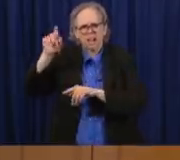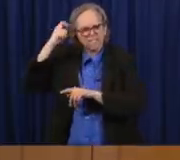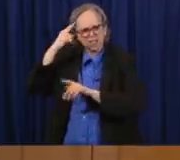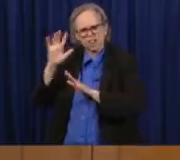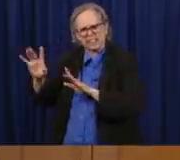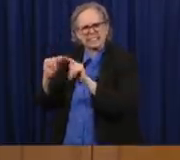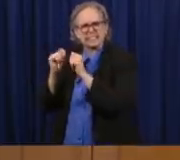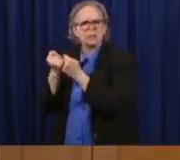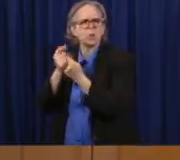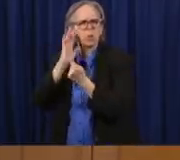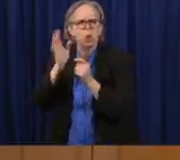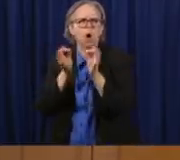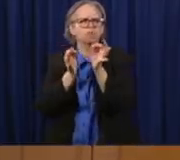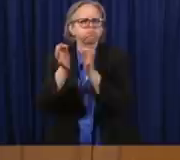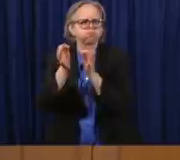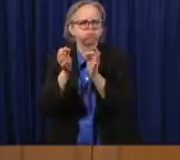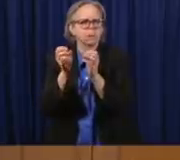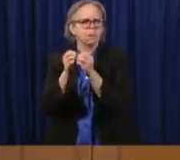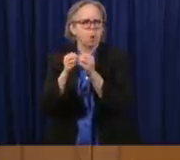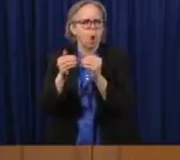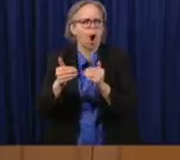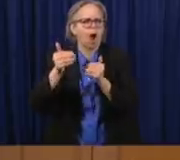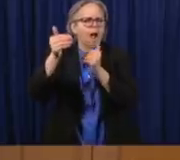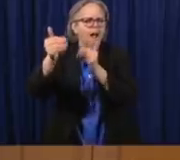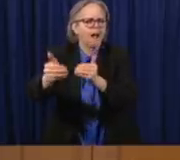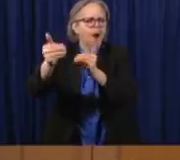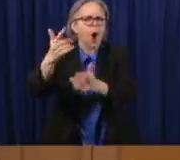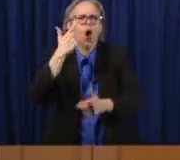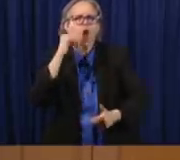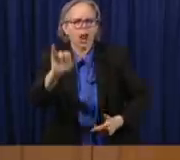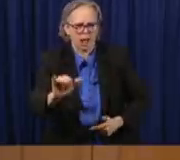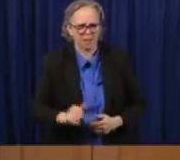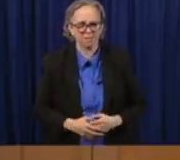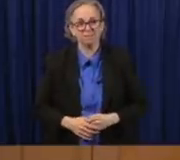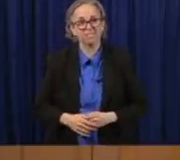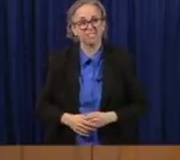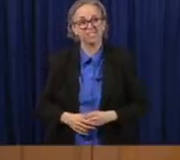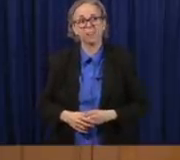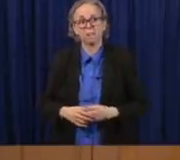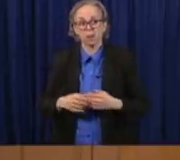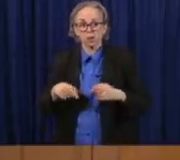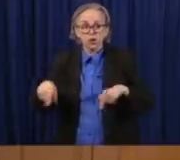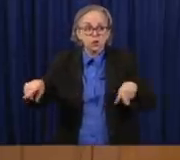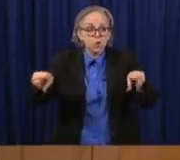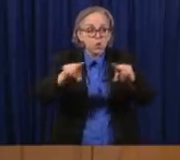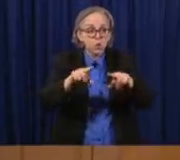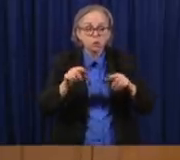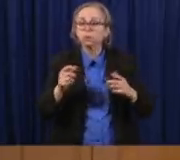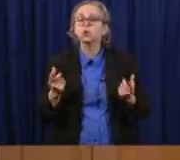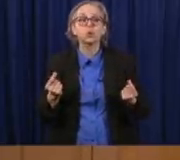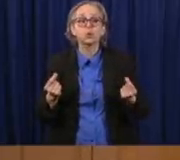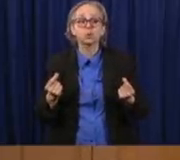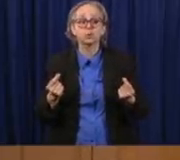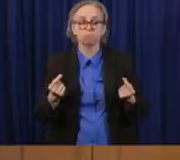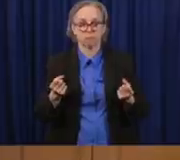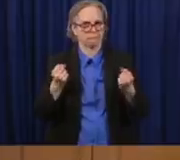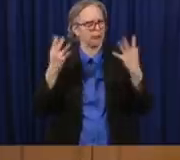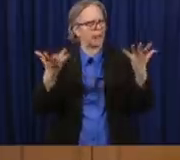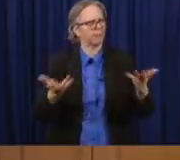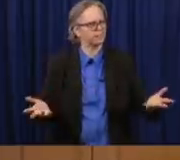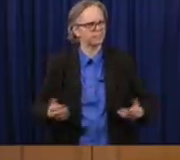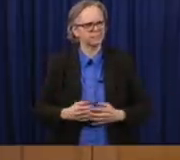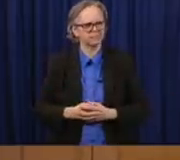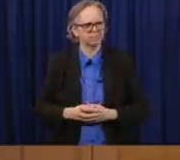come. But there's a lot of things that you can do as we go through the next phase